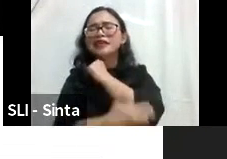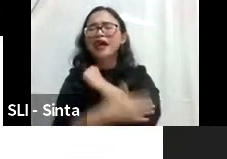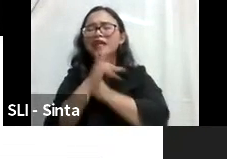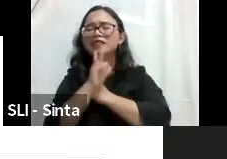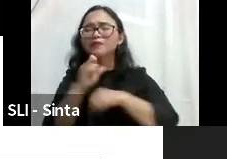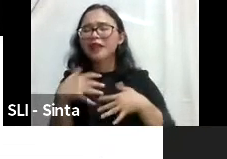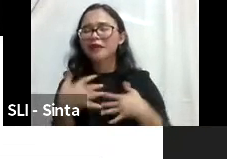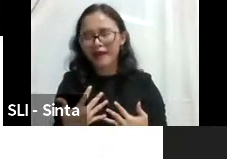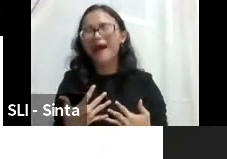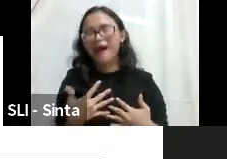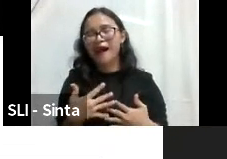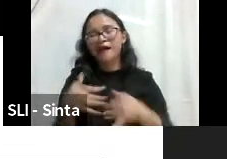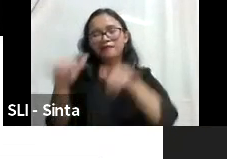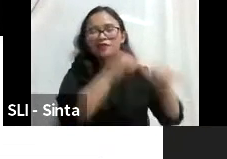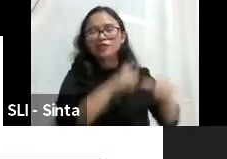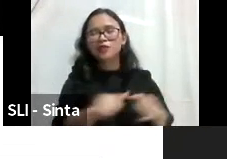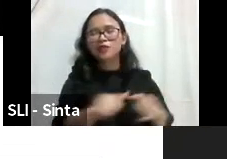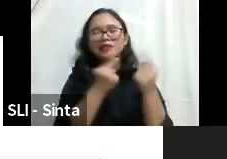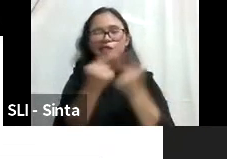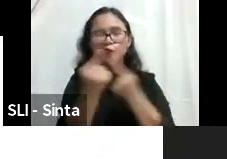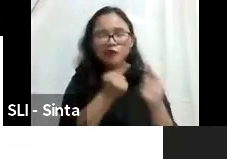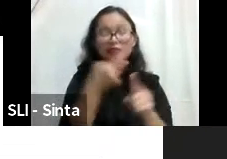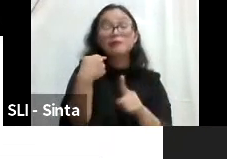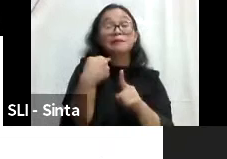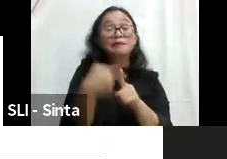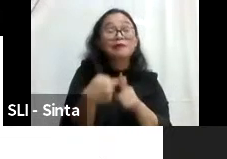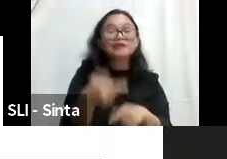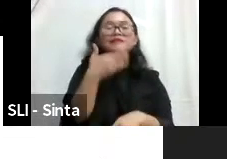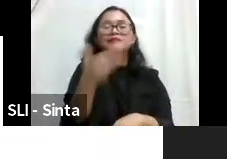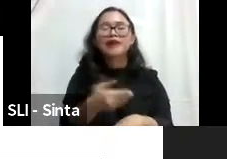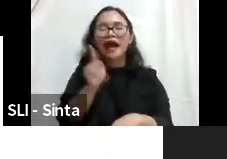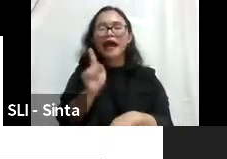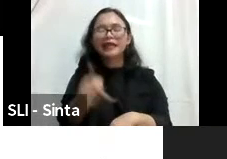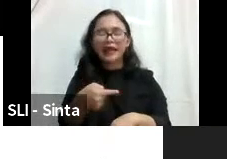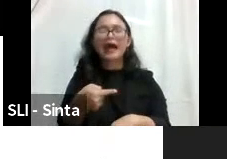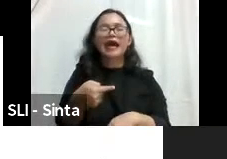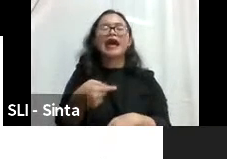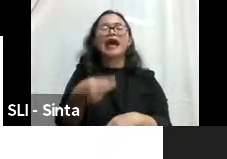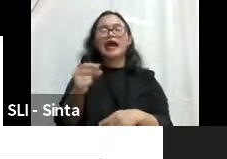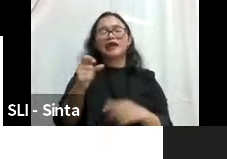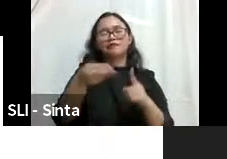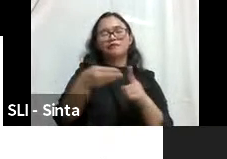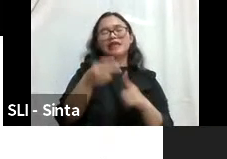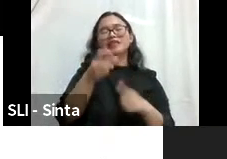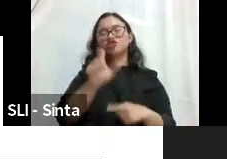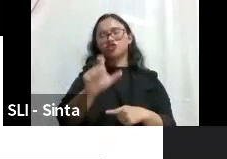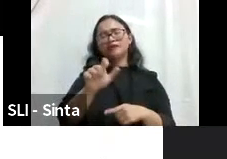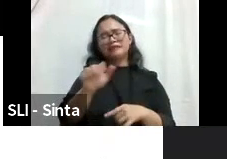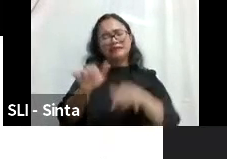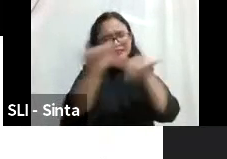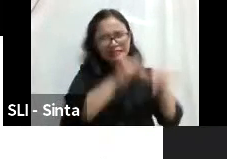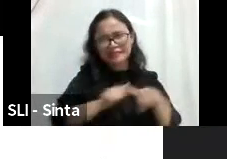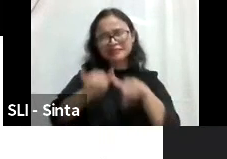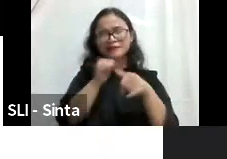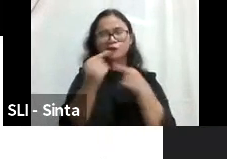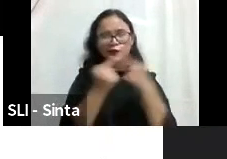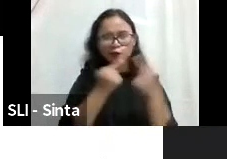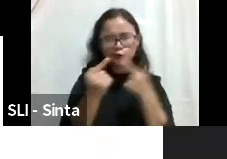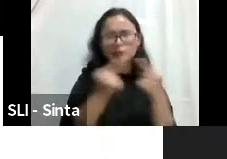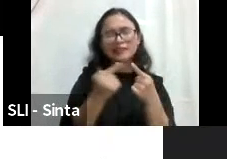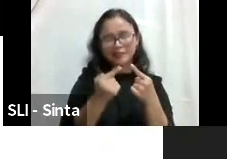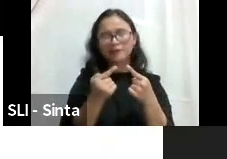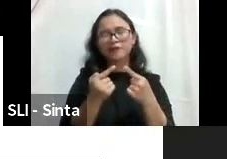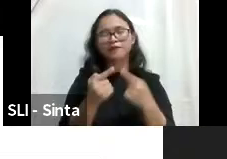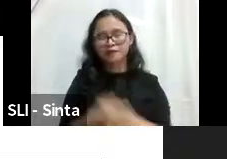business Conduct So this is I think an interesting development also to see and it was mentioned before the